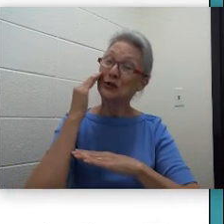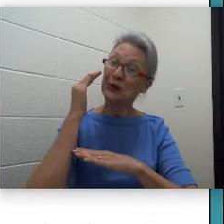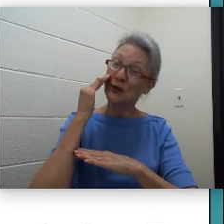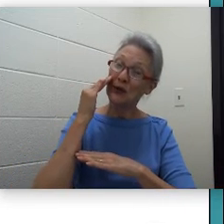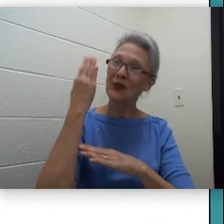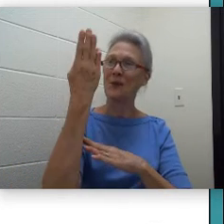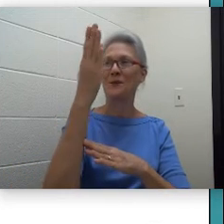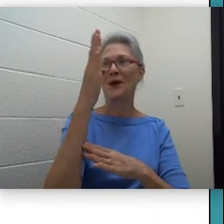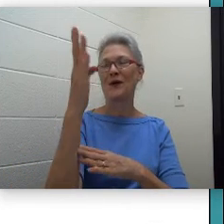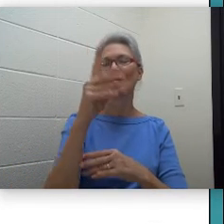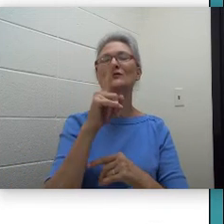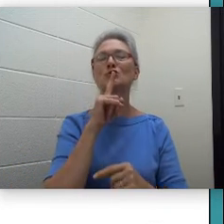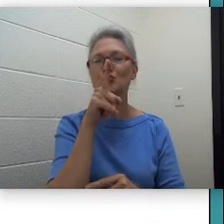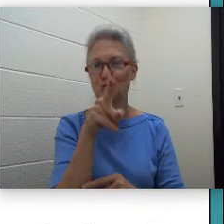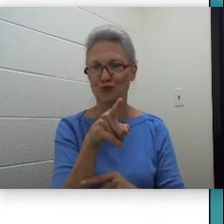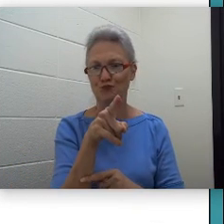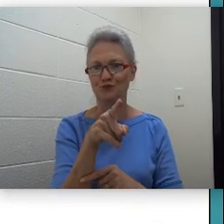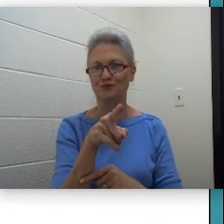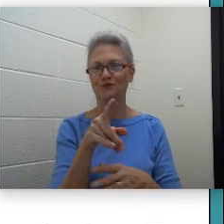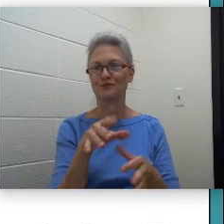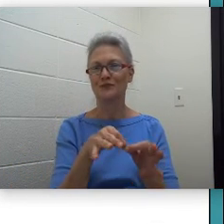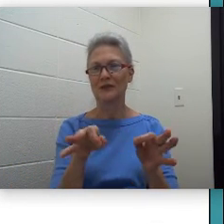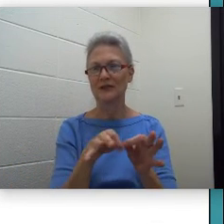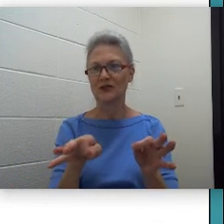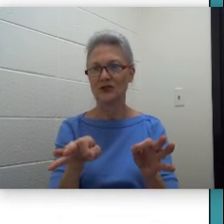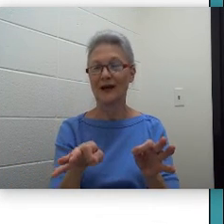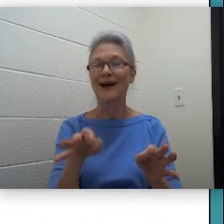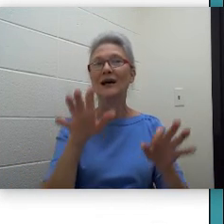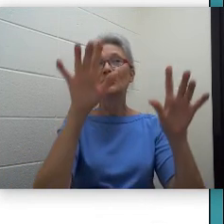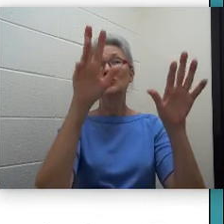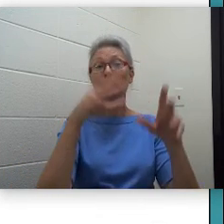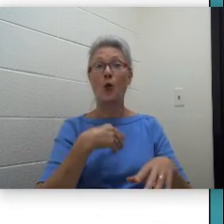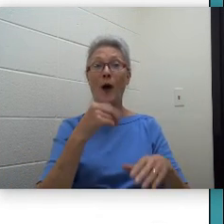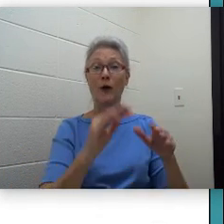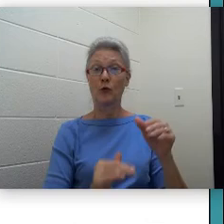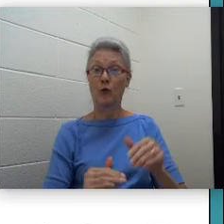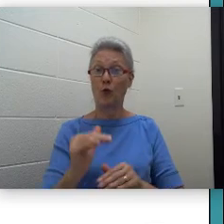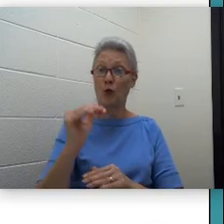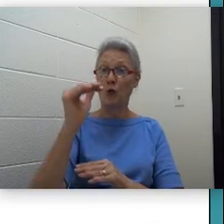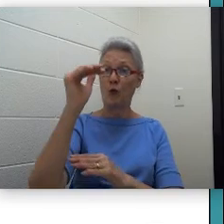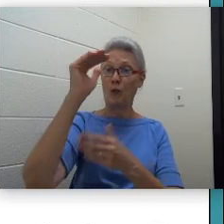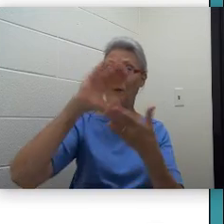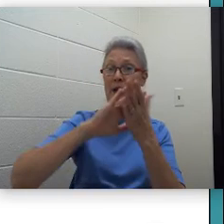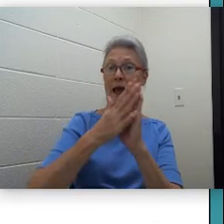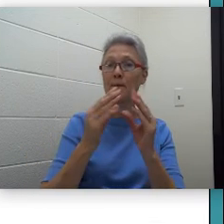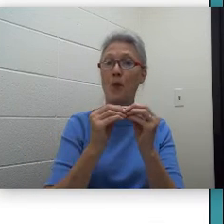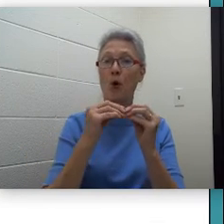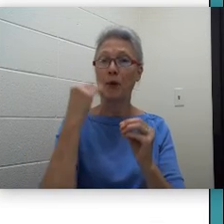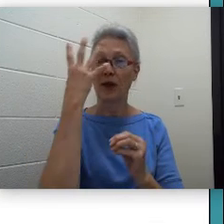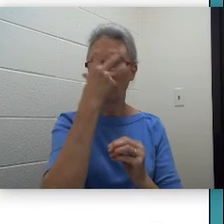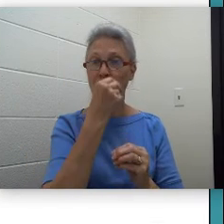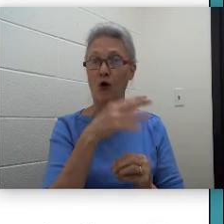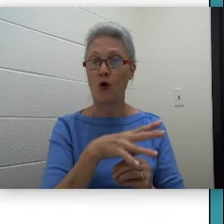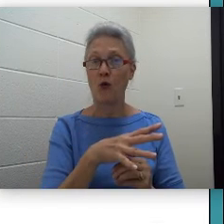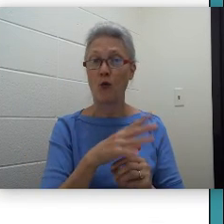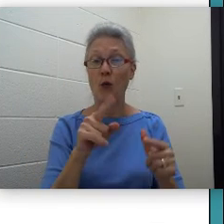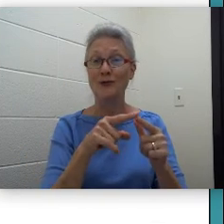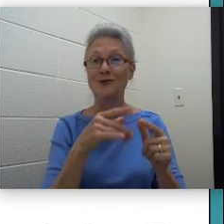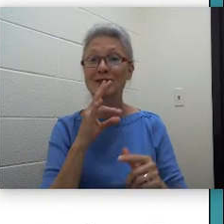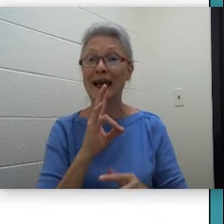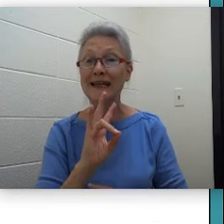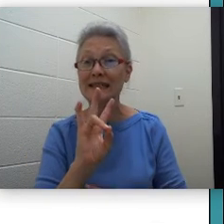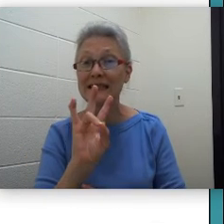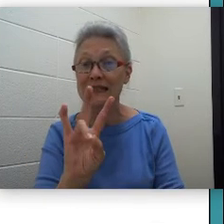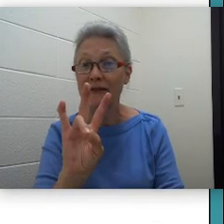that the mirror spoke the truth. Snow White grew up and became ever more beautiful. When she was 7 years